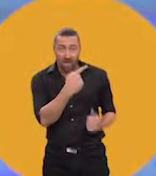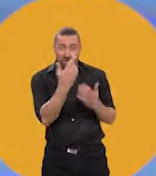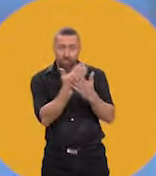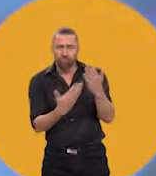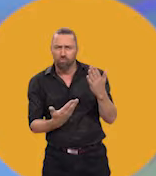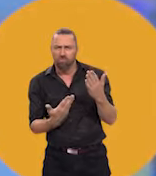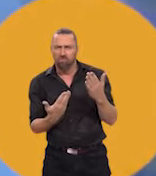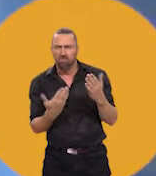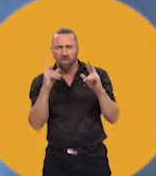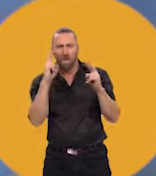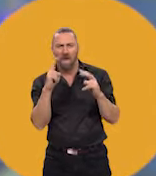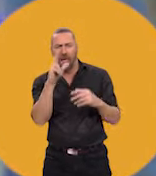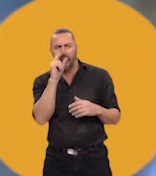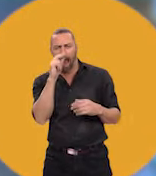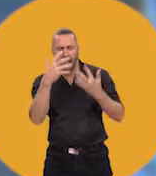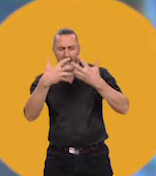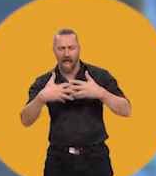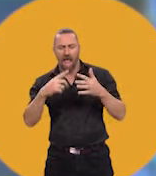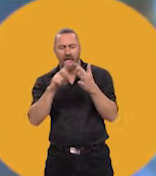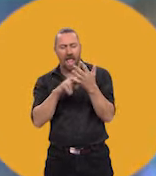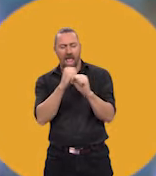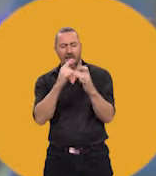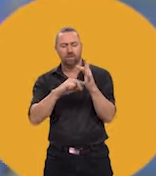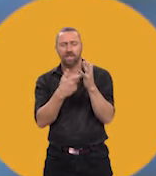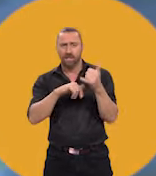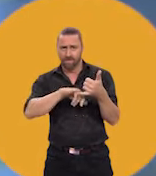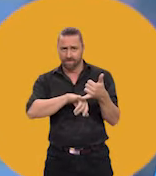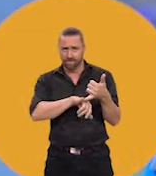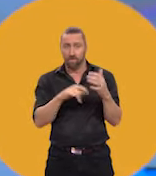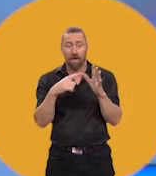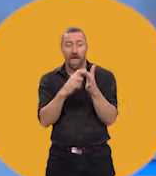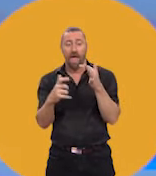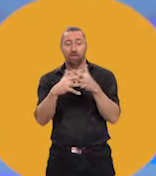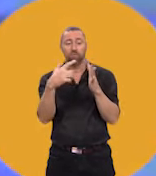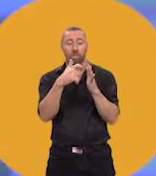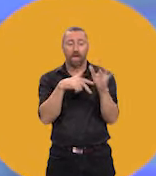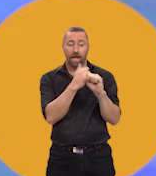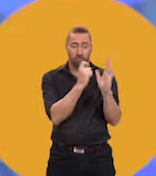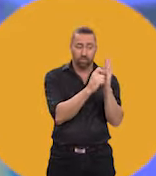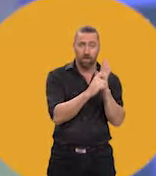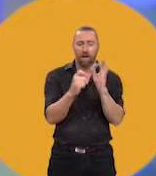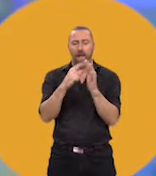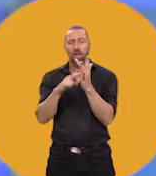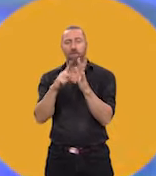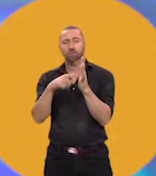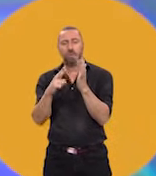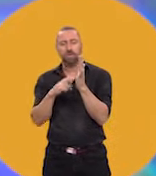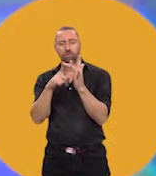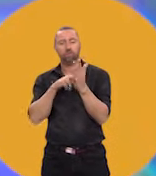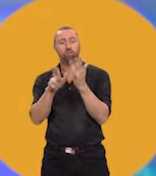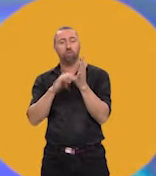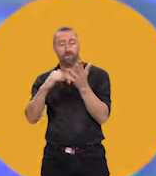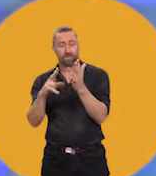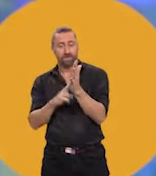This story is called Young Engineers, and it's written by Andrew King and illustrated by Benjamin Johnston. Now, before we